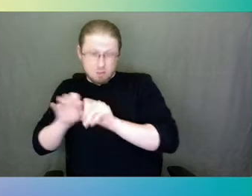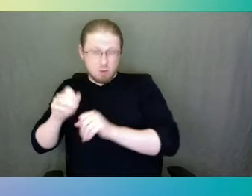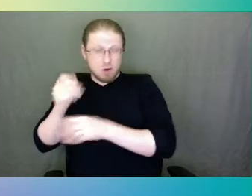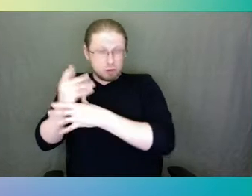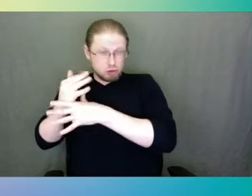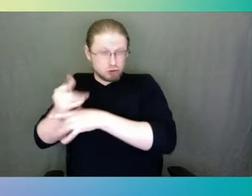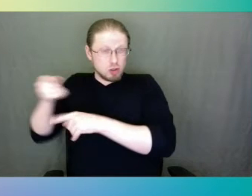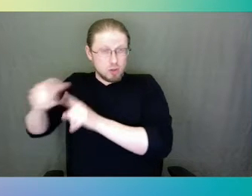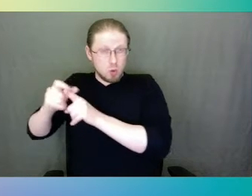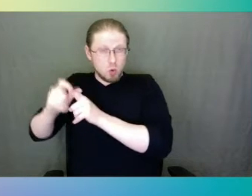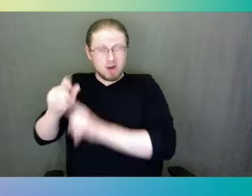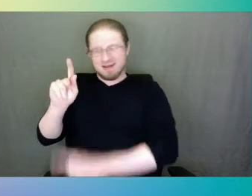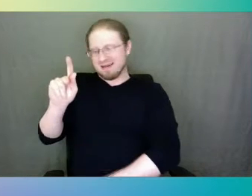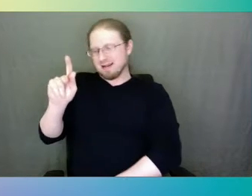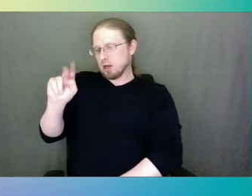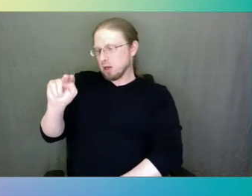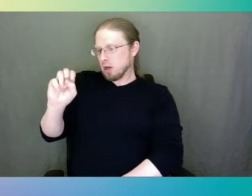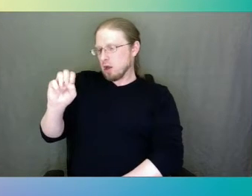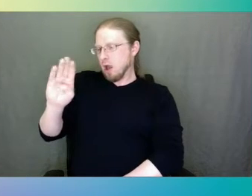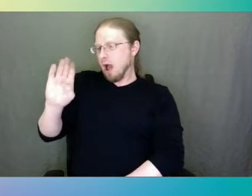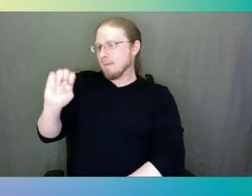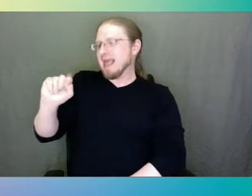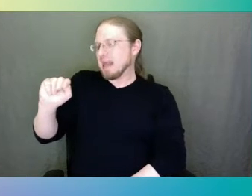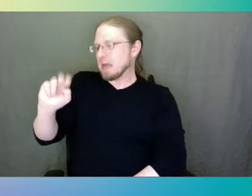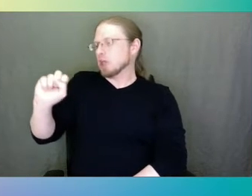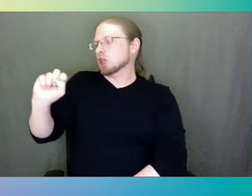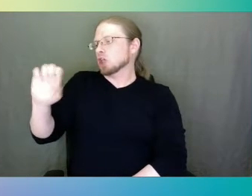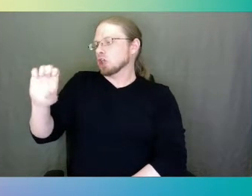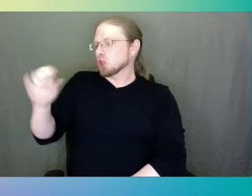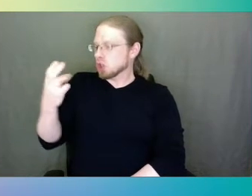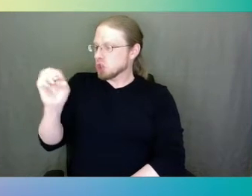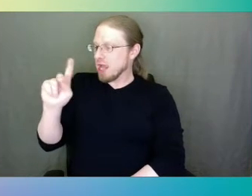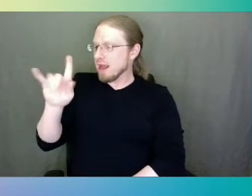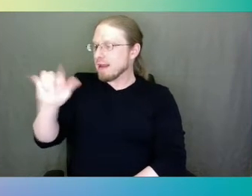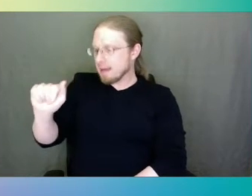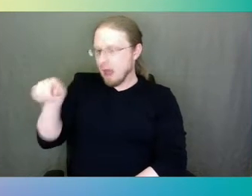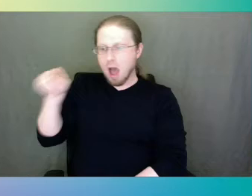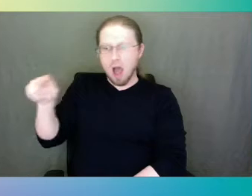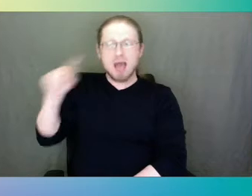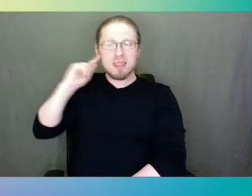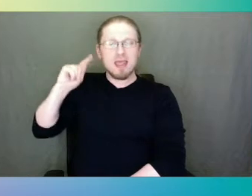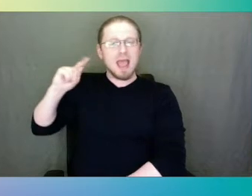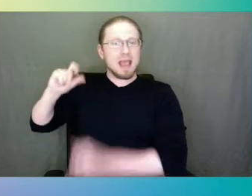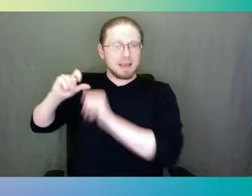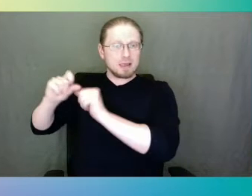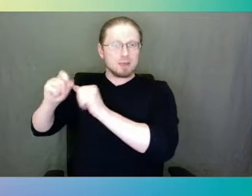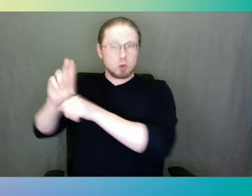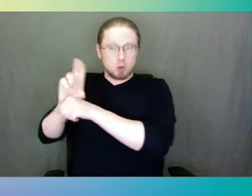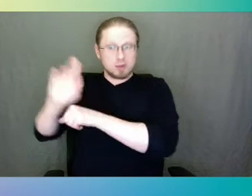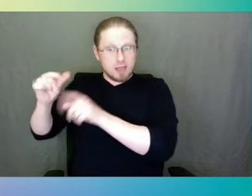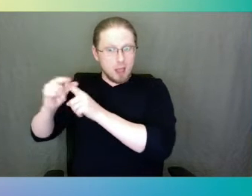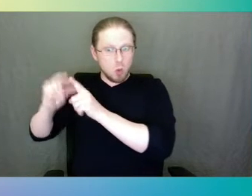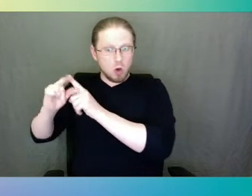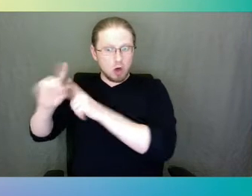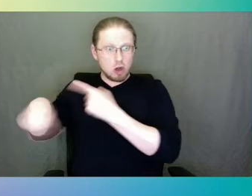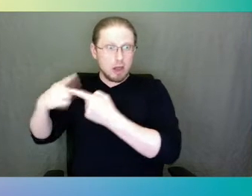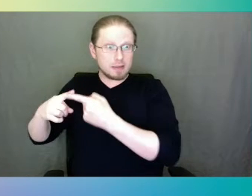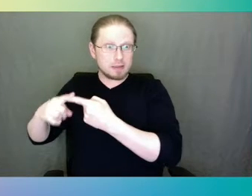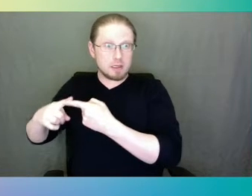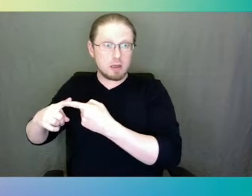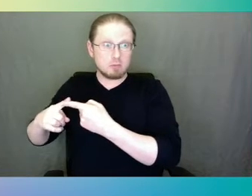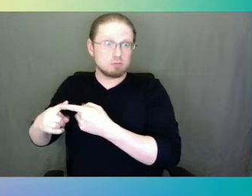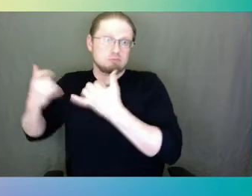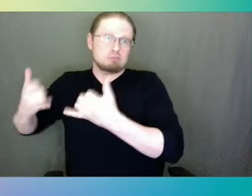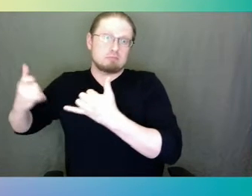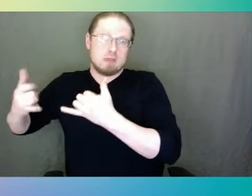single updated version, with the exception of about the 1950s. They changed it to something a little different, and it basically